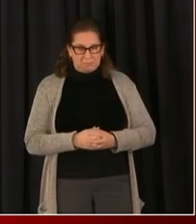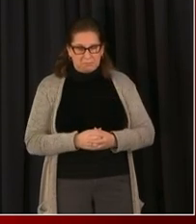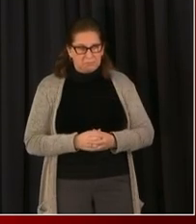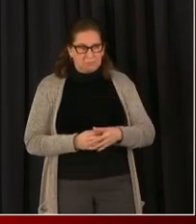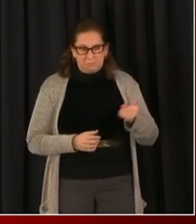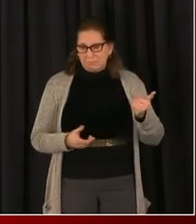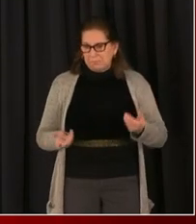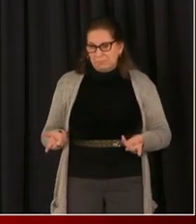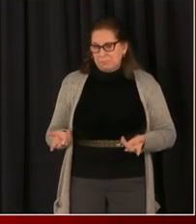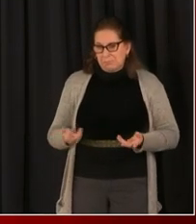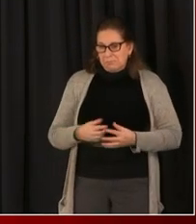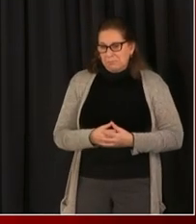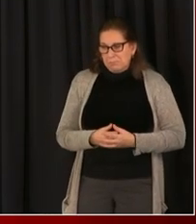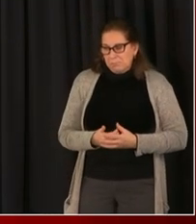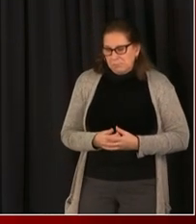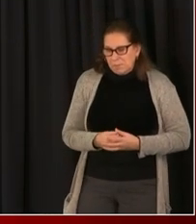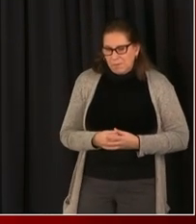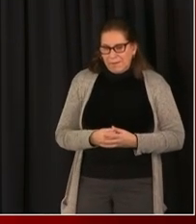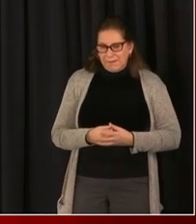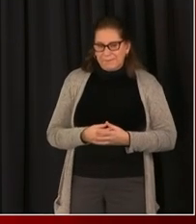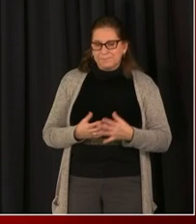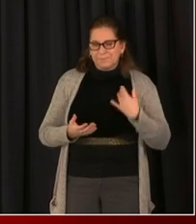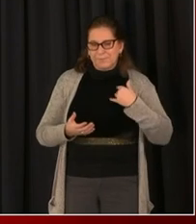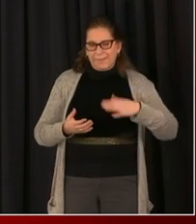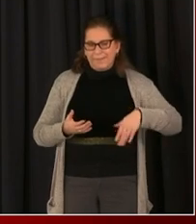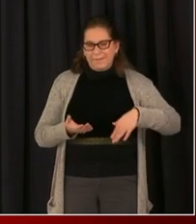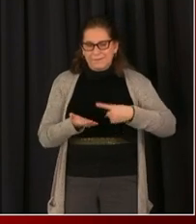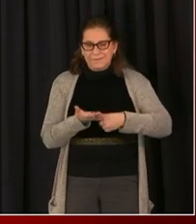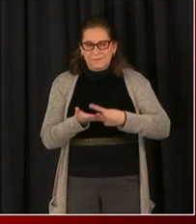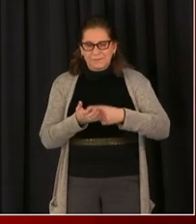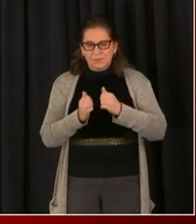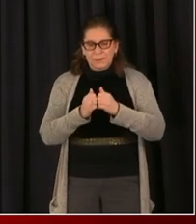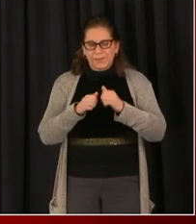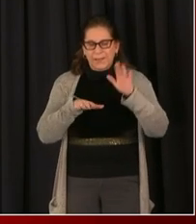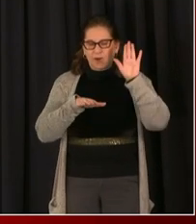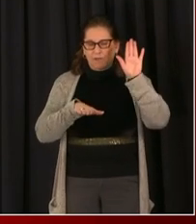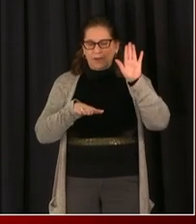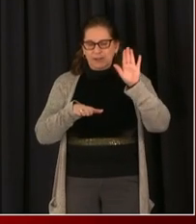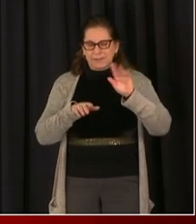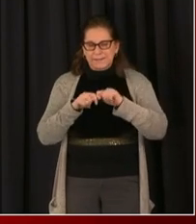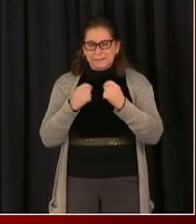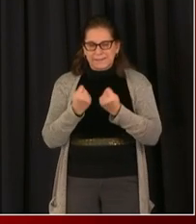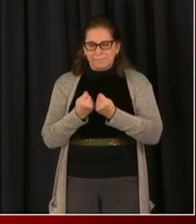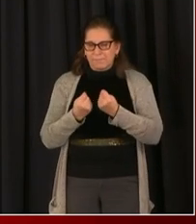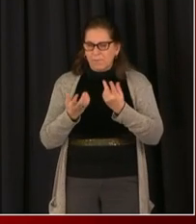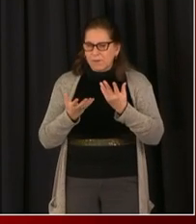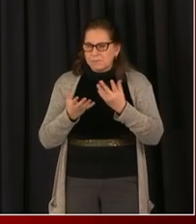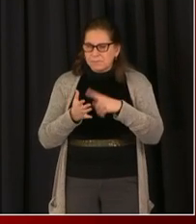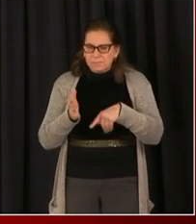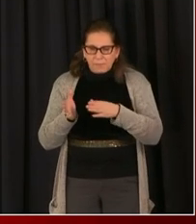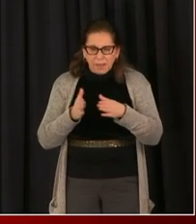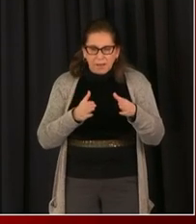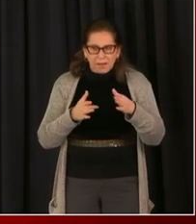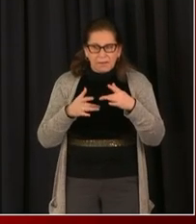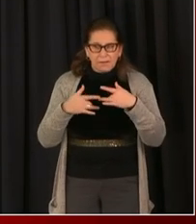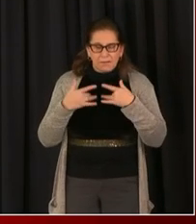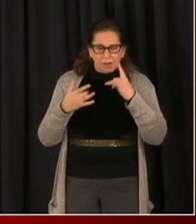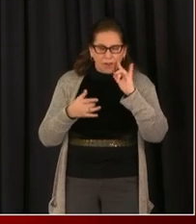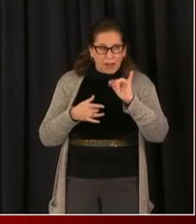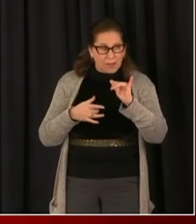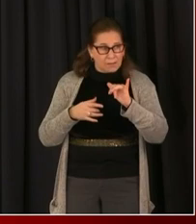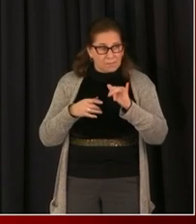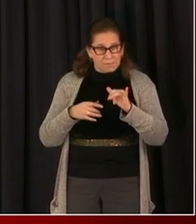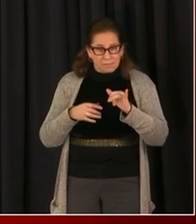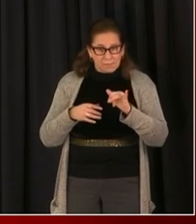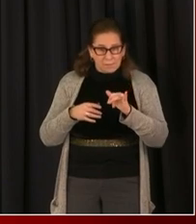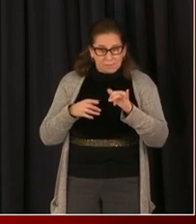the part of the inaugural team. I think they have another inaugural team. So we don't know what the events are. So it would be, the question.